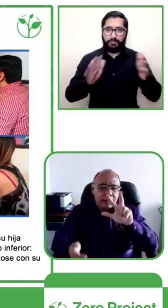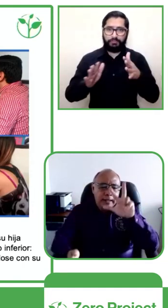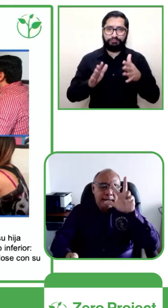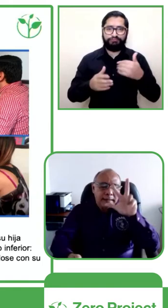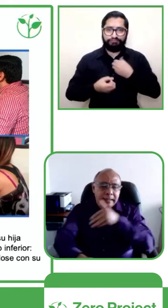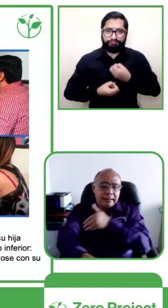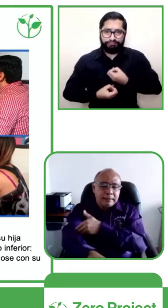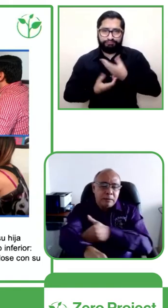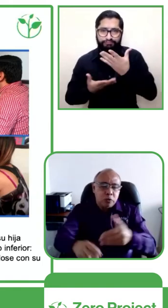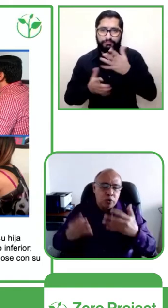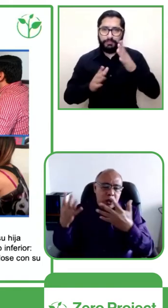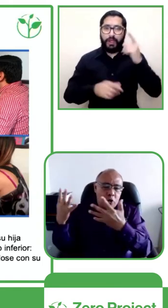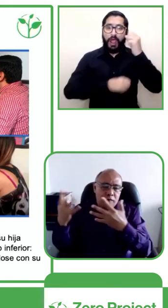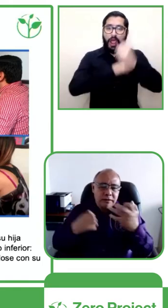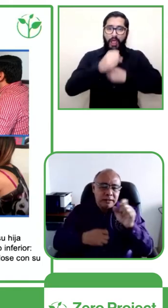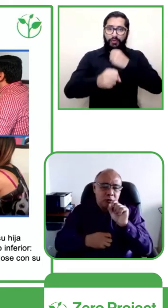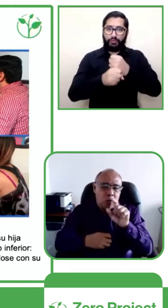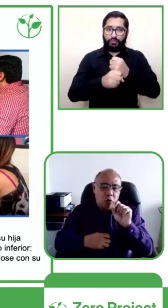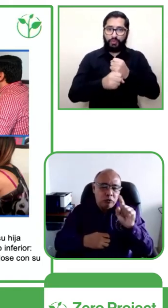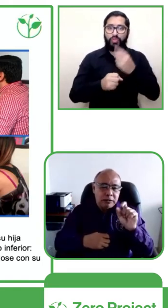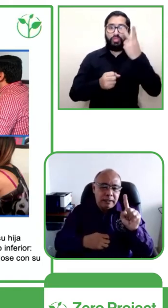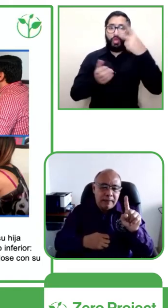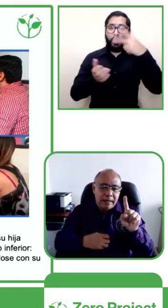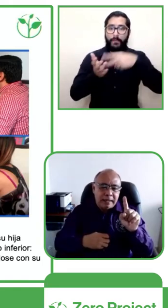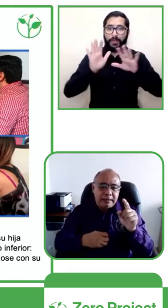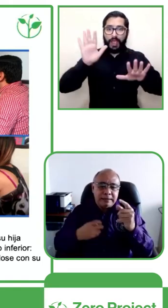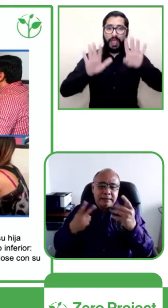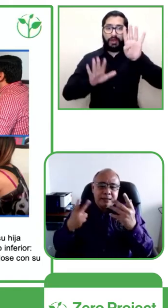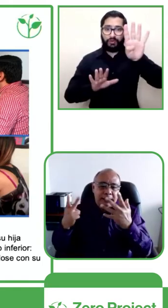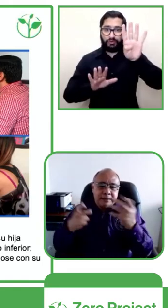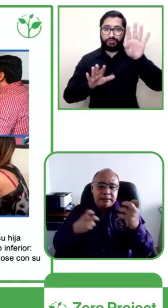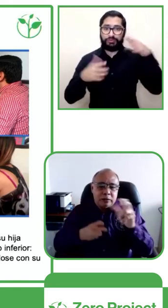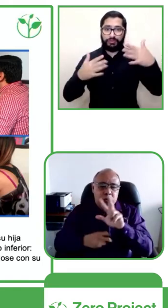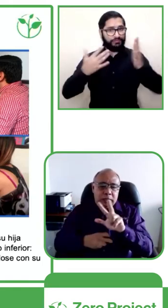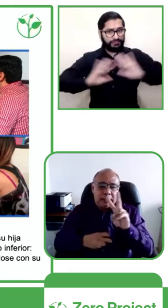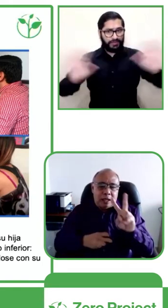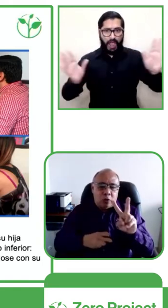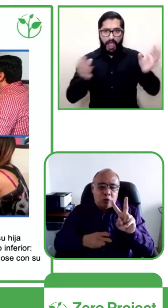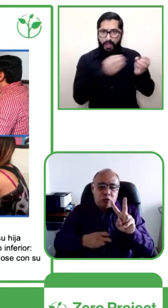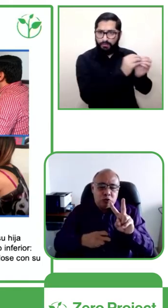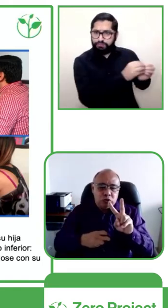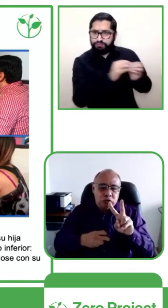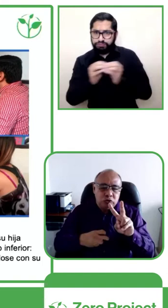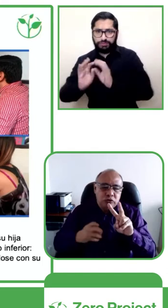This started in 2014, and so far,